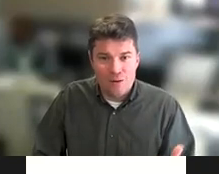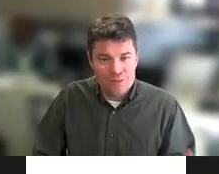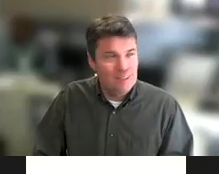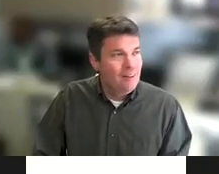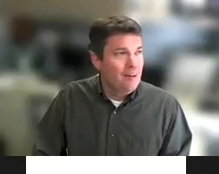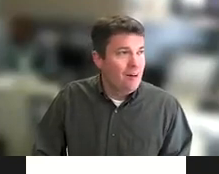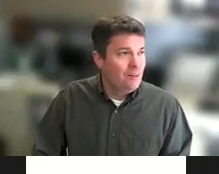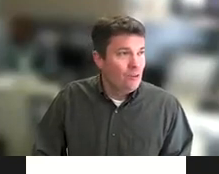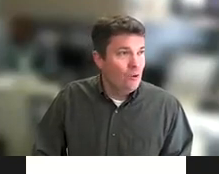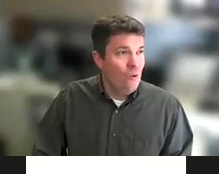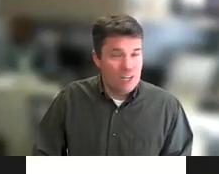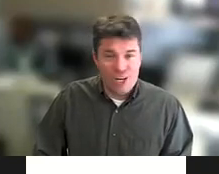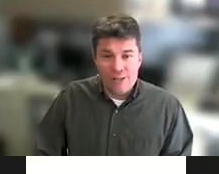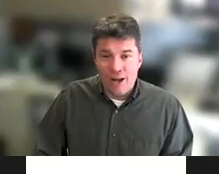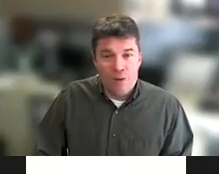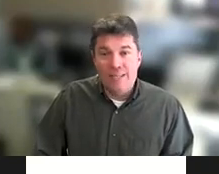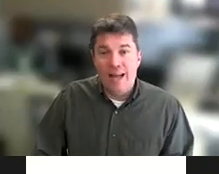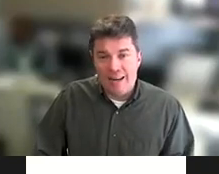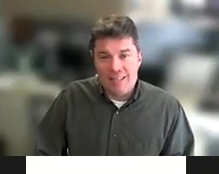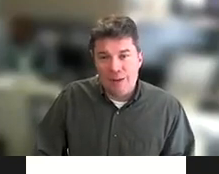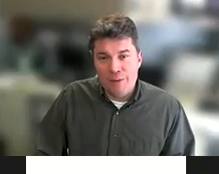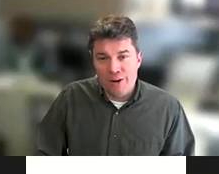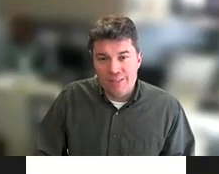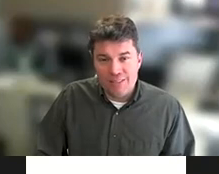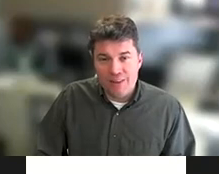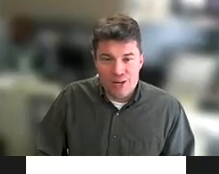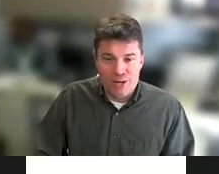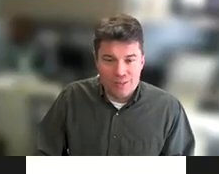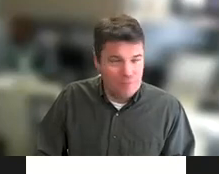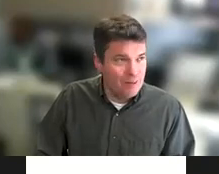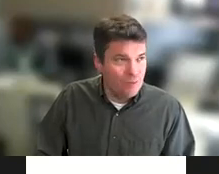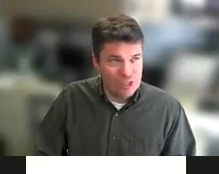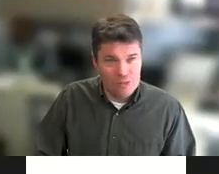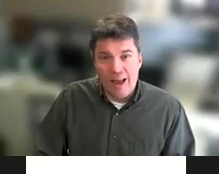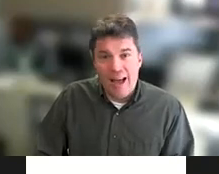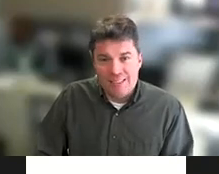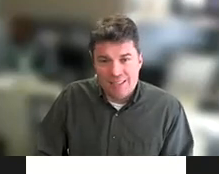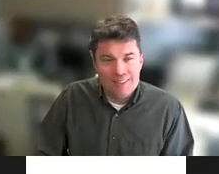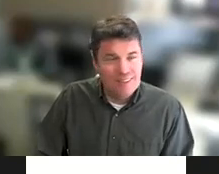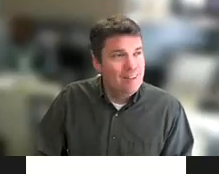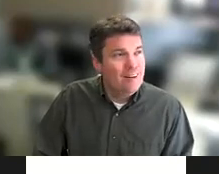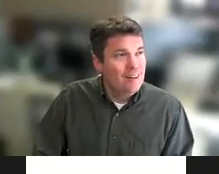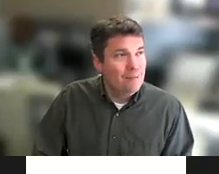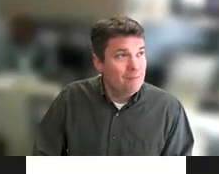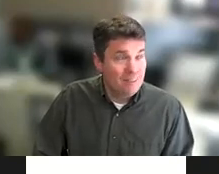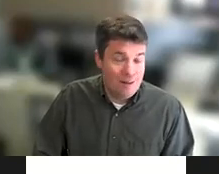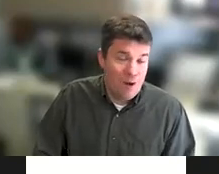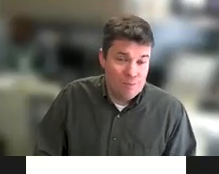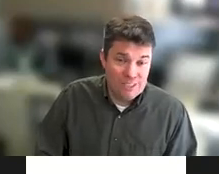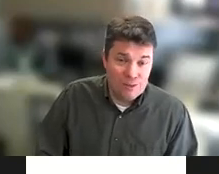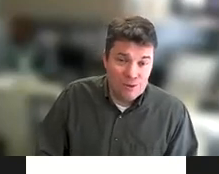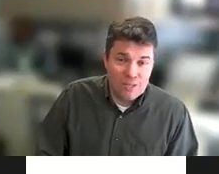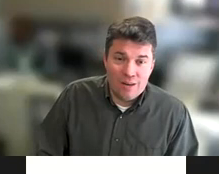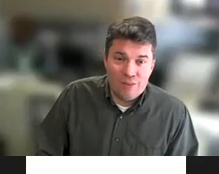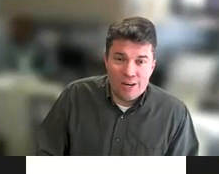to make the sound. So over the years, I always asked my parents if I could do something when it should be asked.